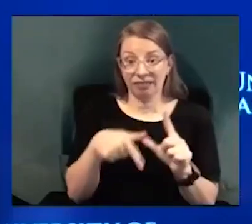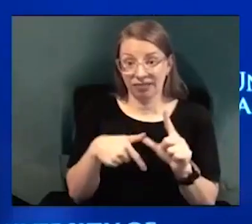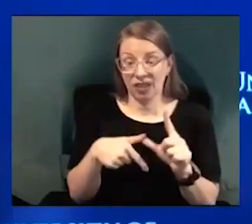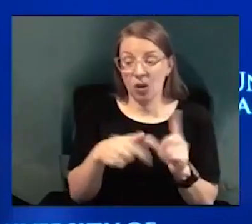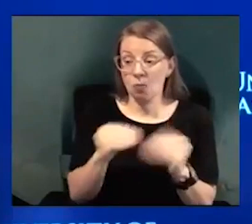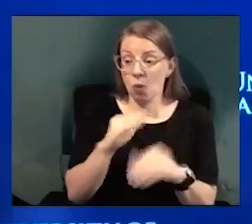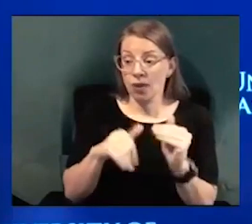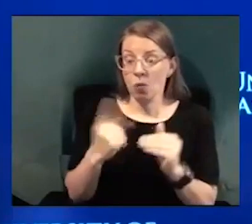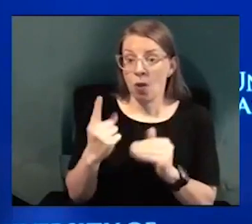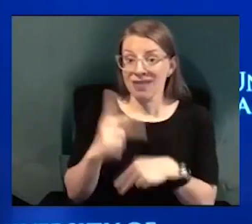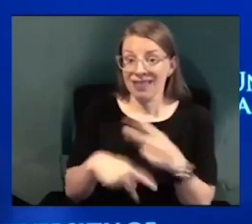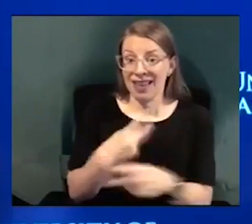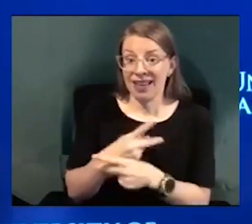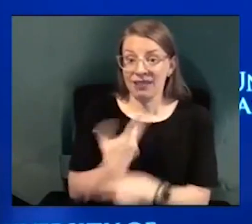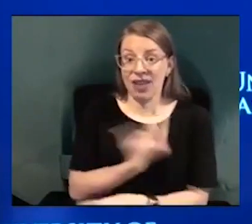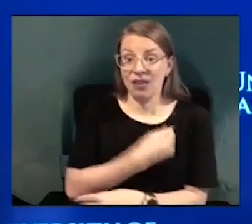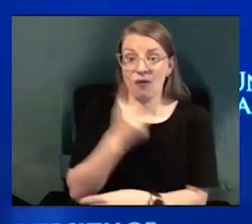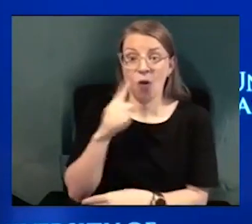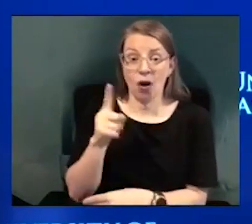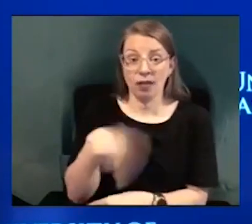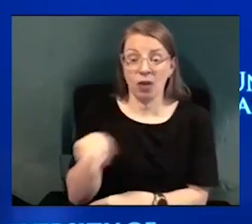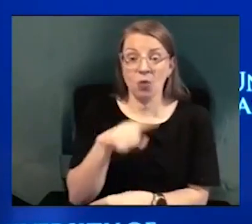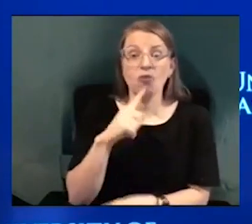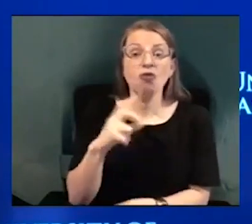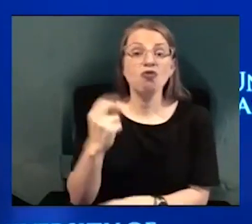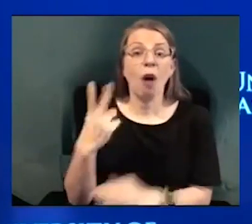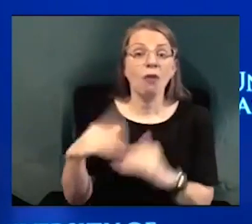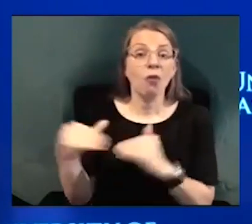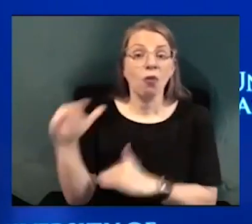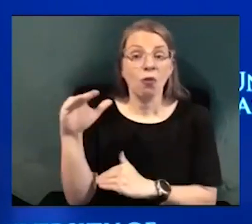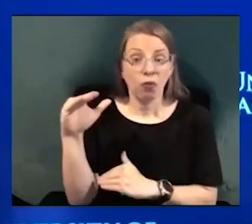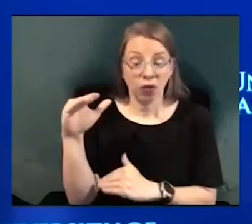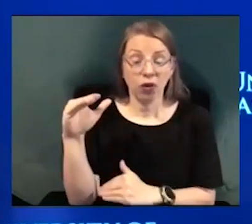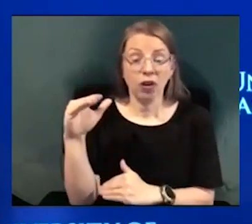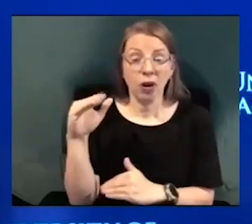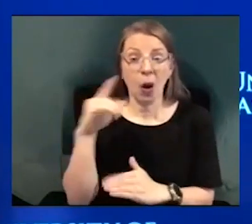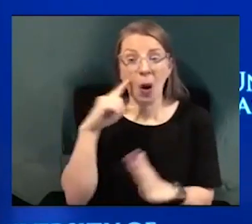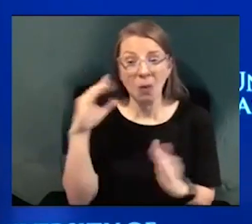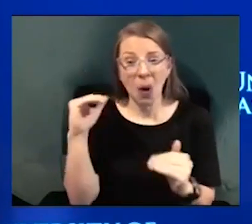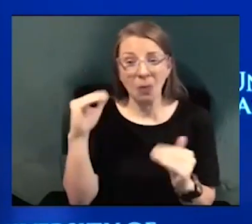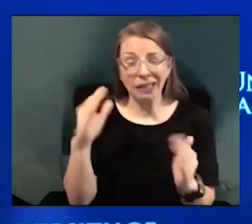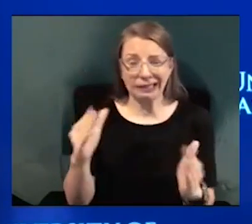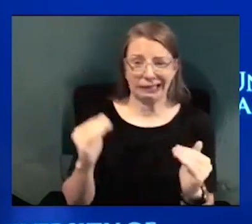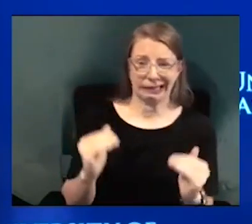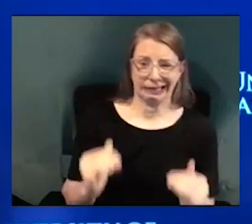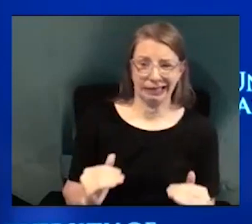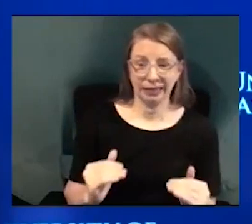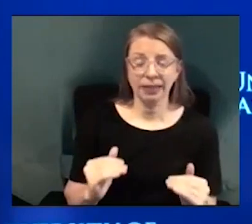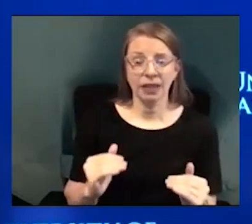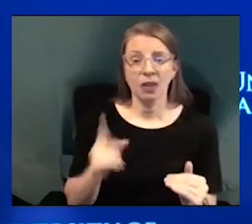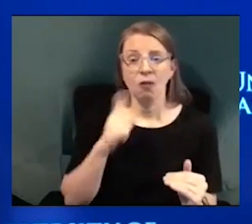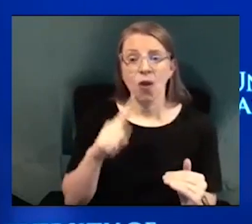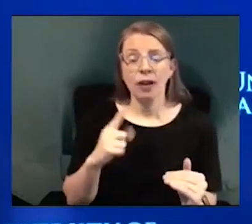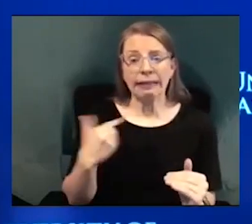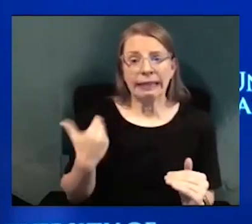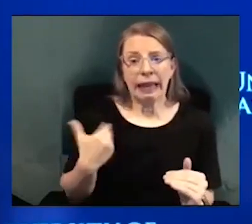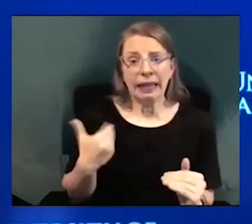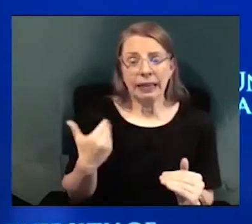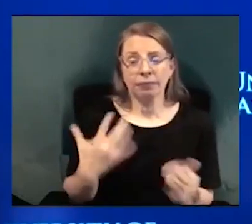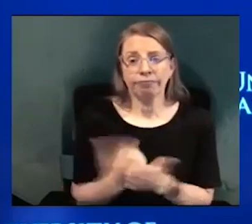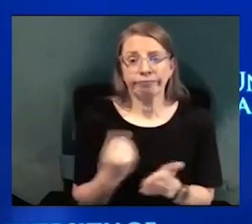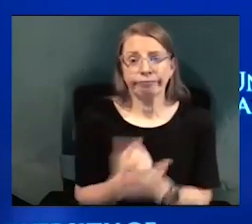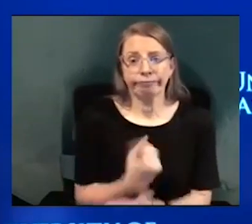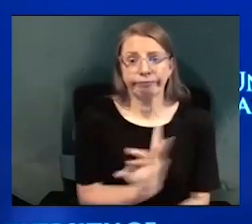kind of vaccine for those who are 12 and over. And I hope it goes down to a lower age. I believe that it will in the very near future. Yeah.